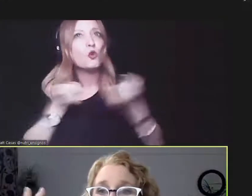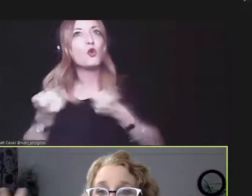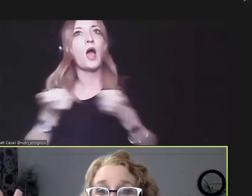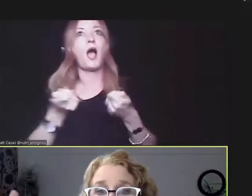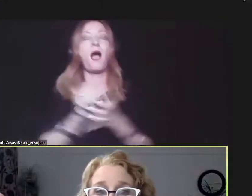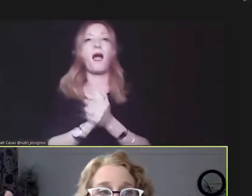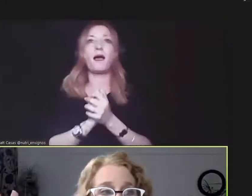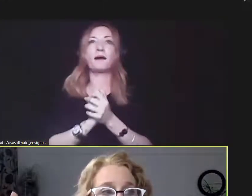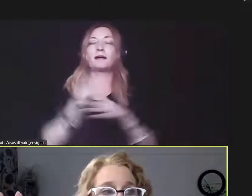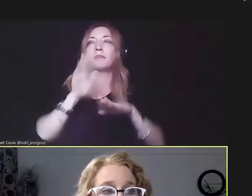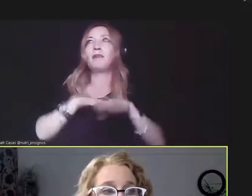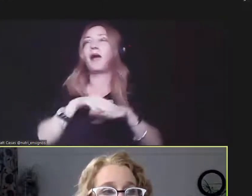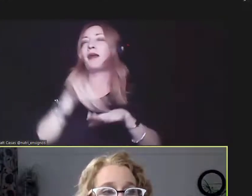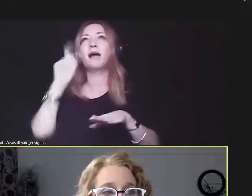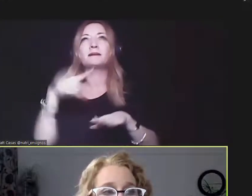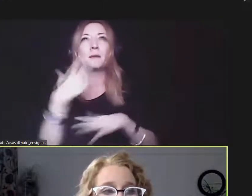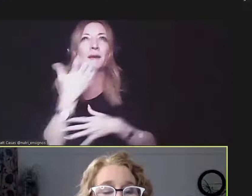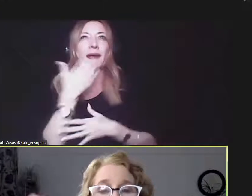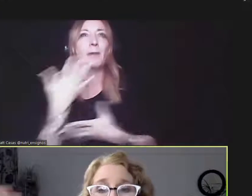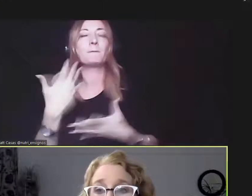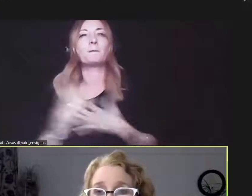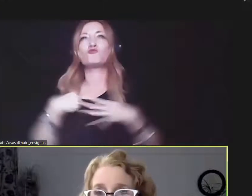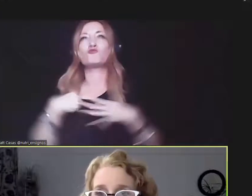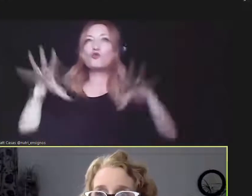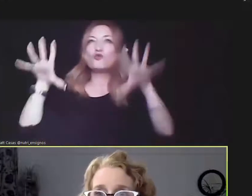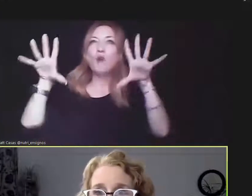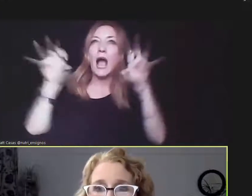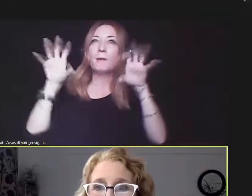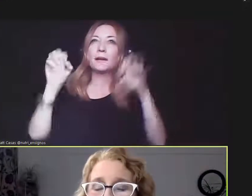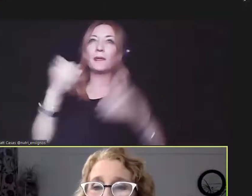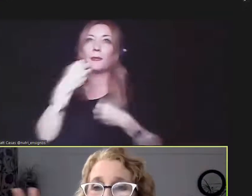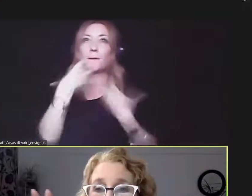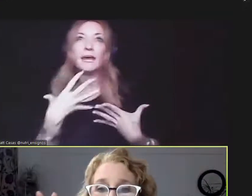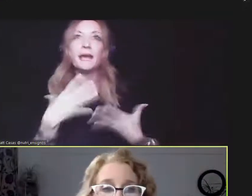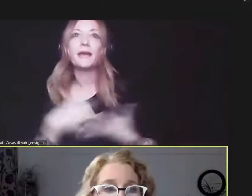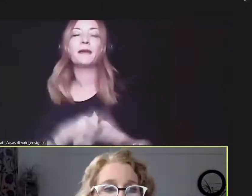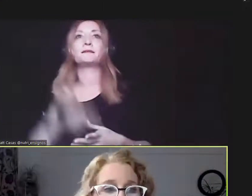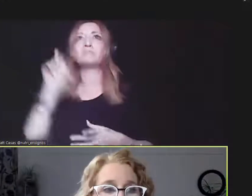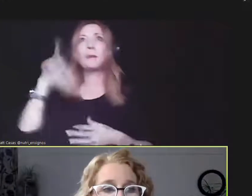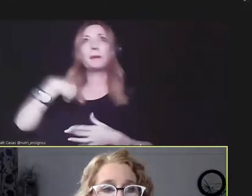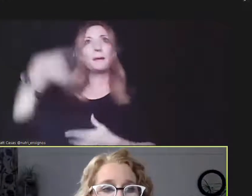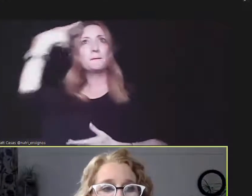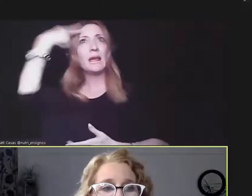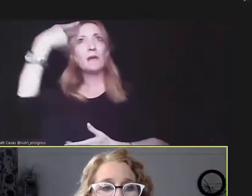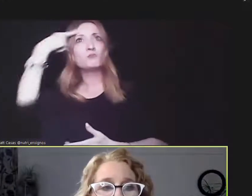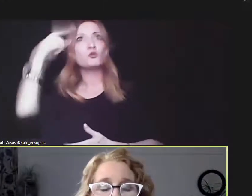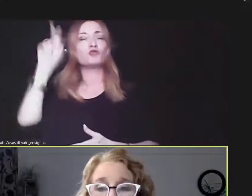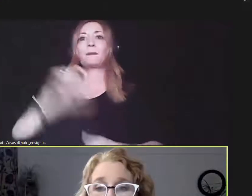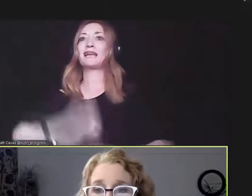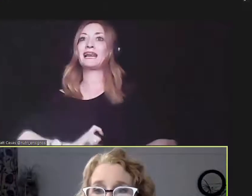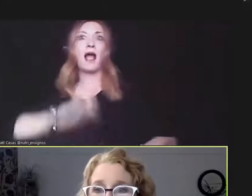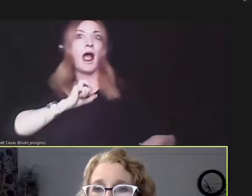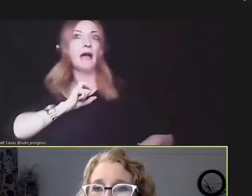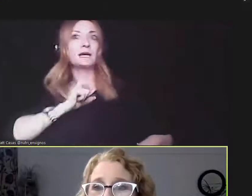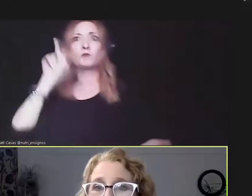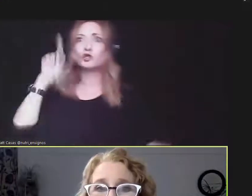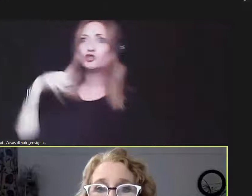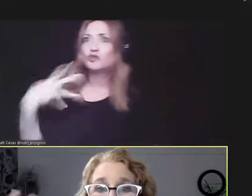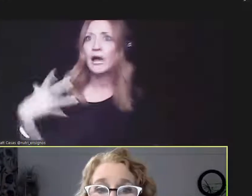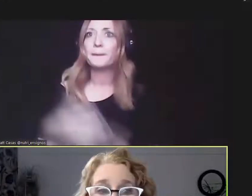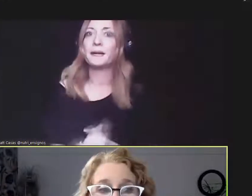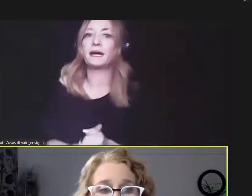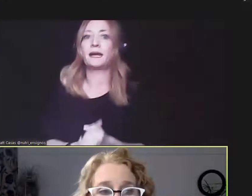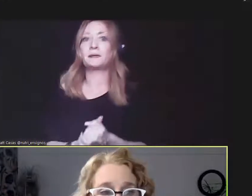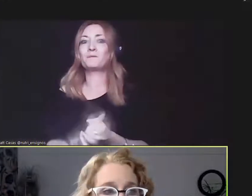and also our mood. So for example, the gut bacteria manufactures